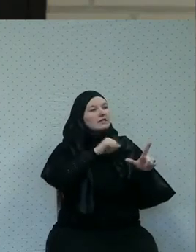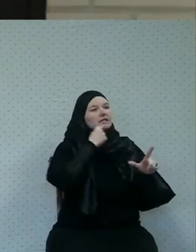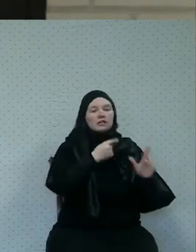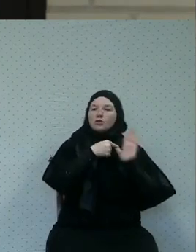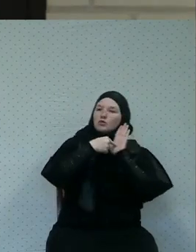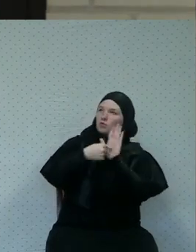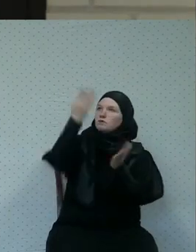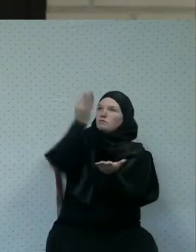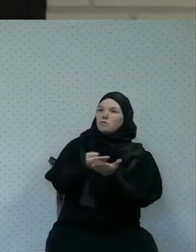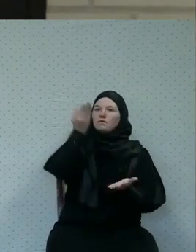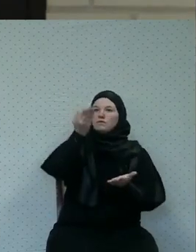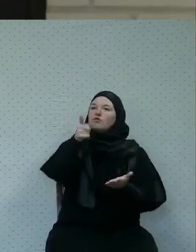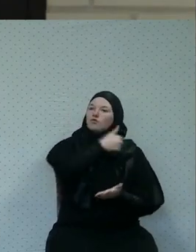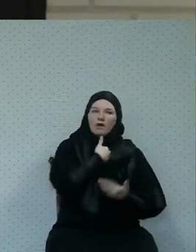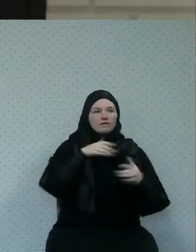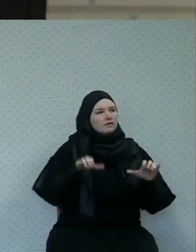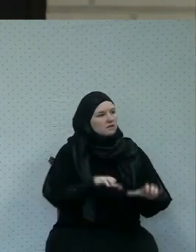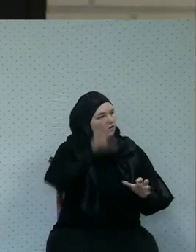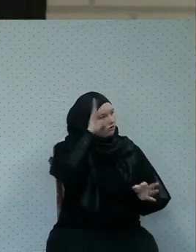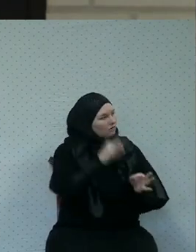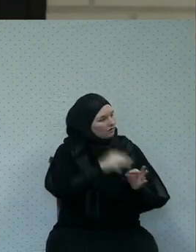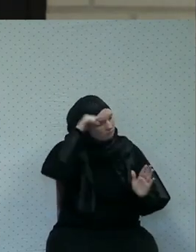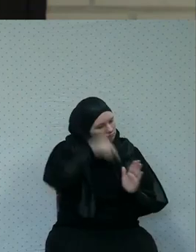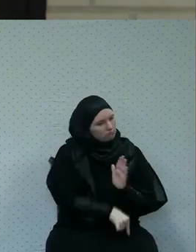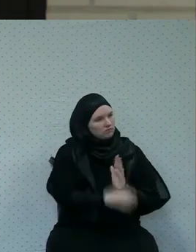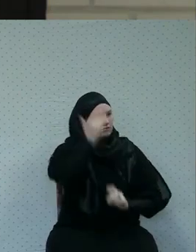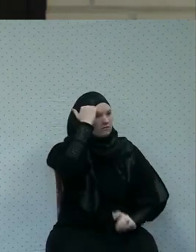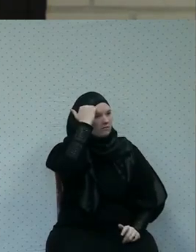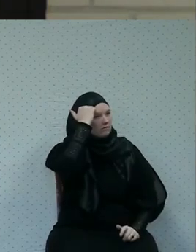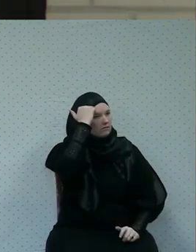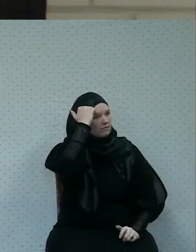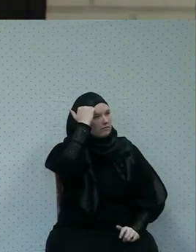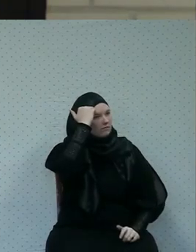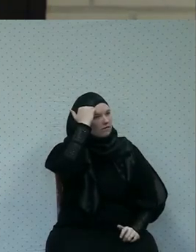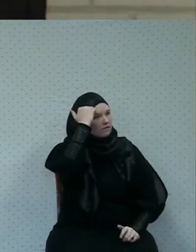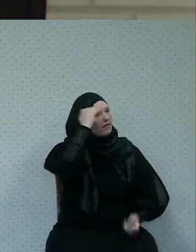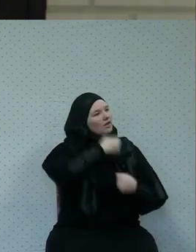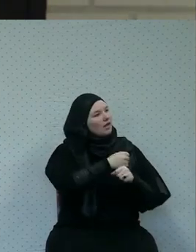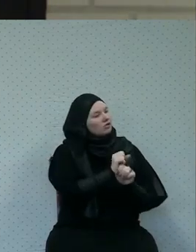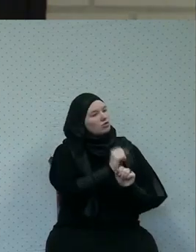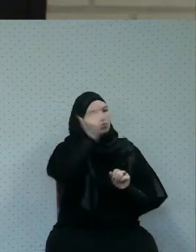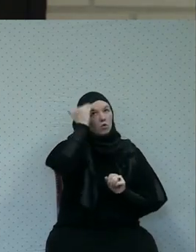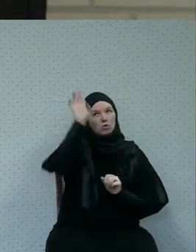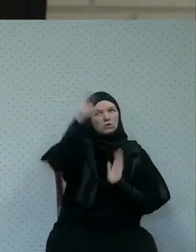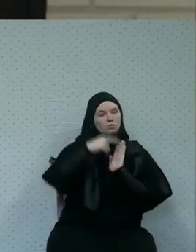and shows and proves that you have done your training, that you are watchful for the rules, so